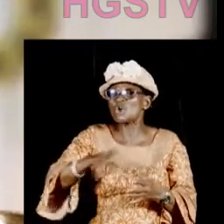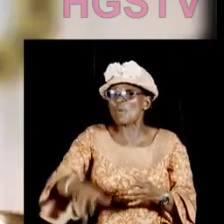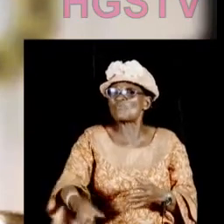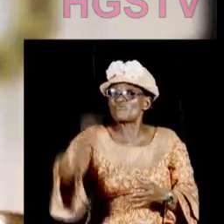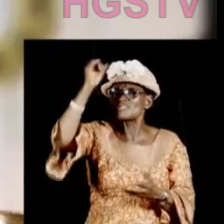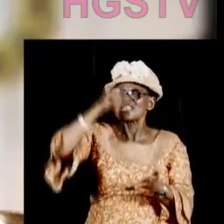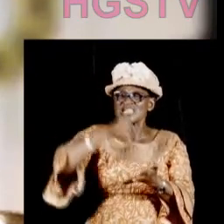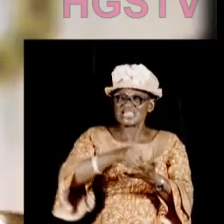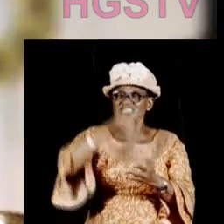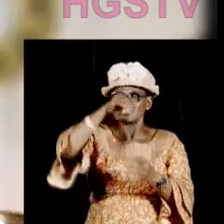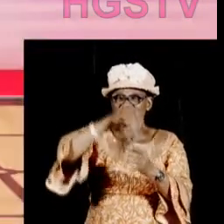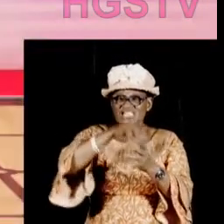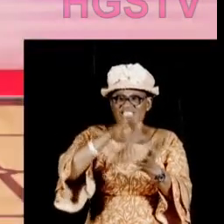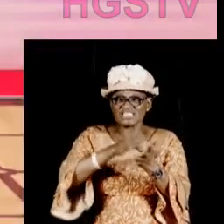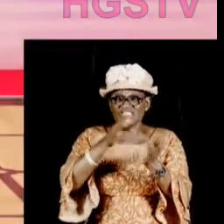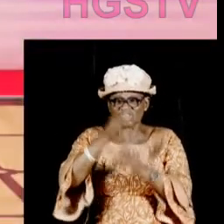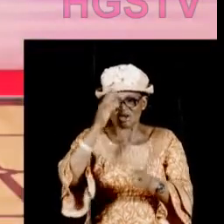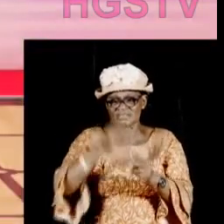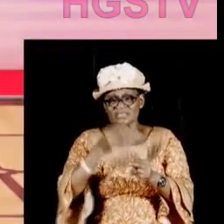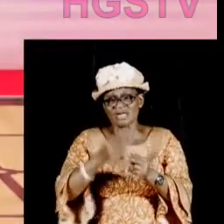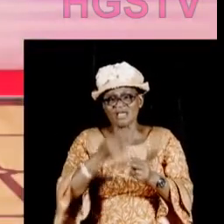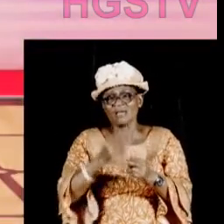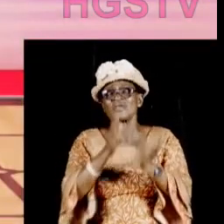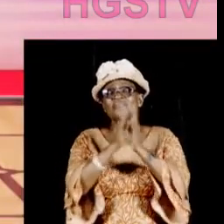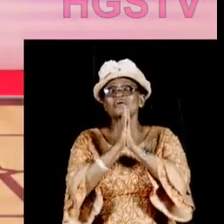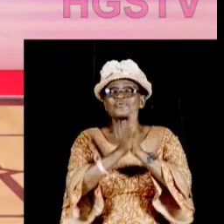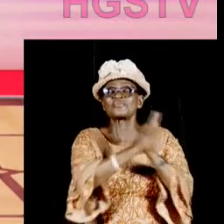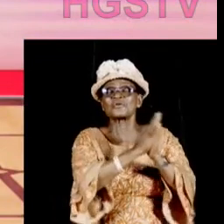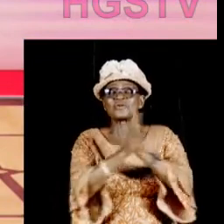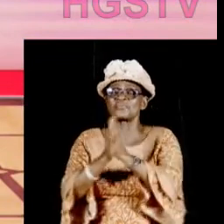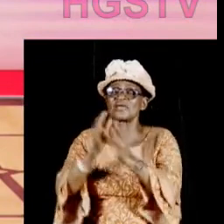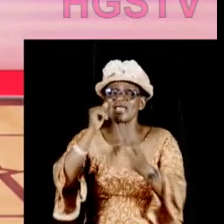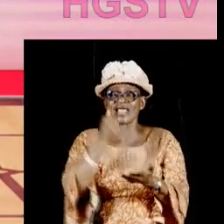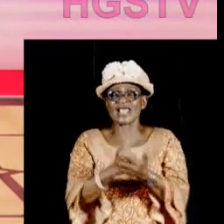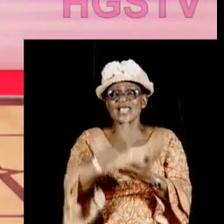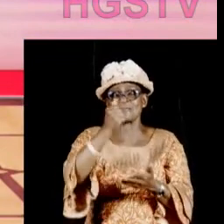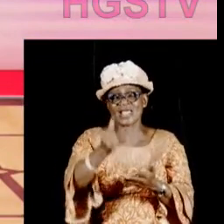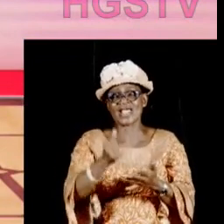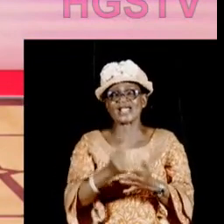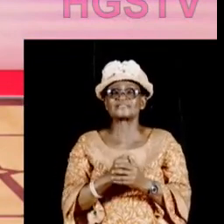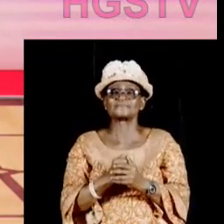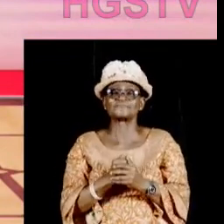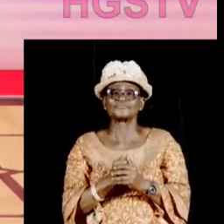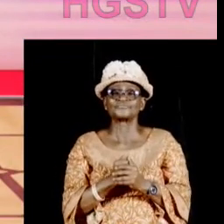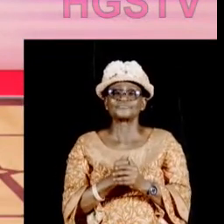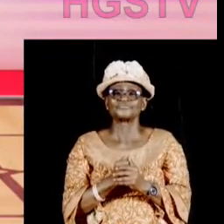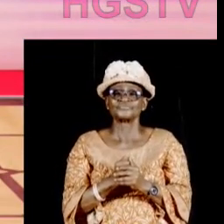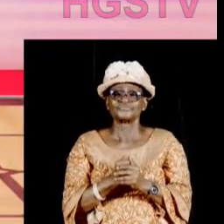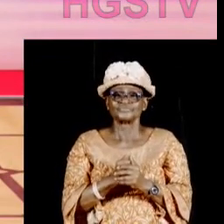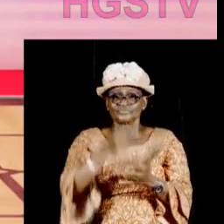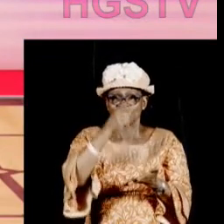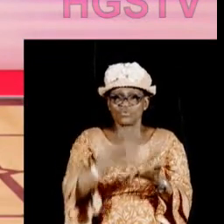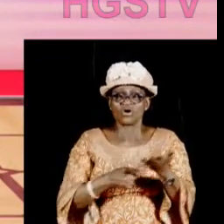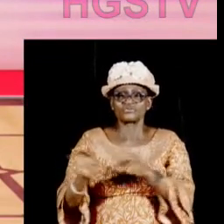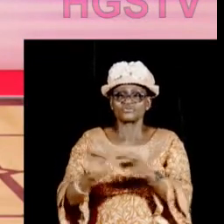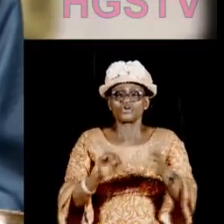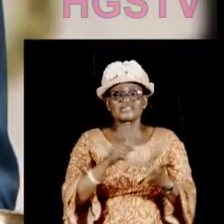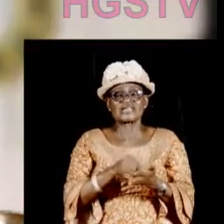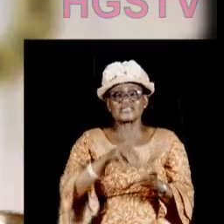again, uproot in my life, in my family, in Jesus' name. Amen. Amen. What does it